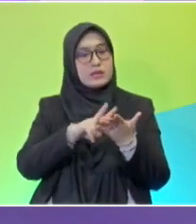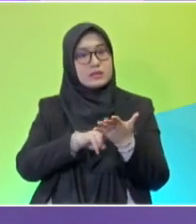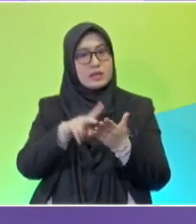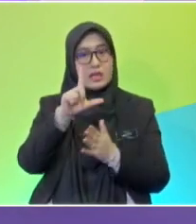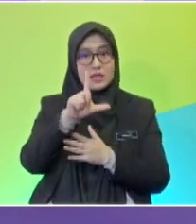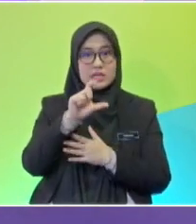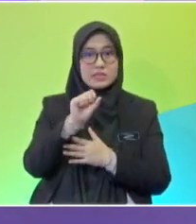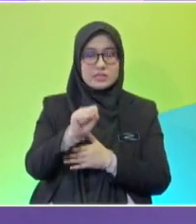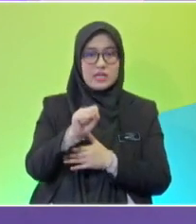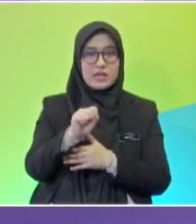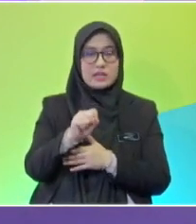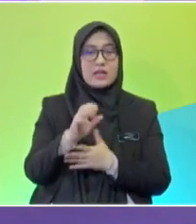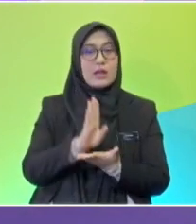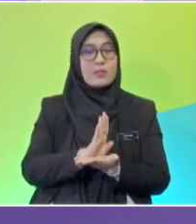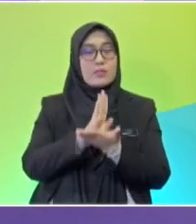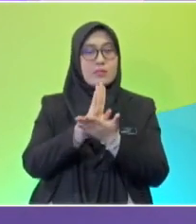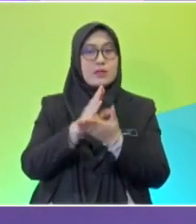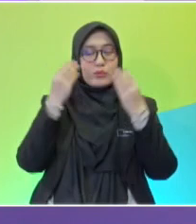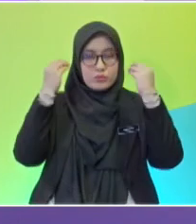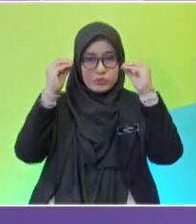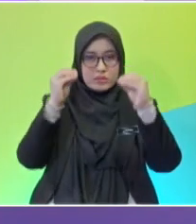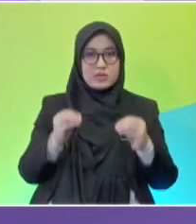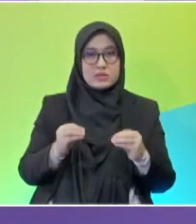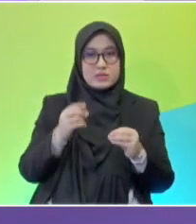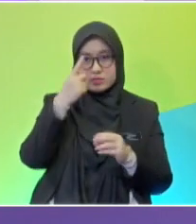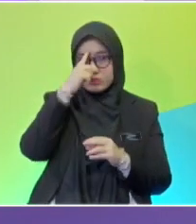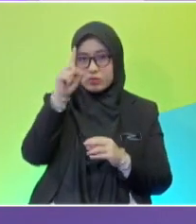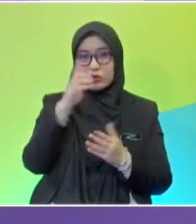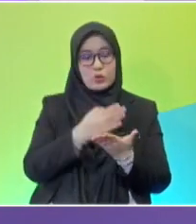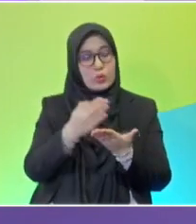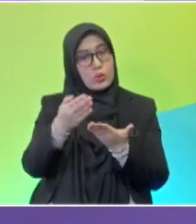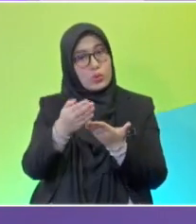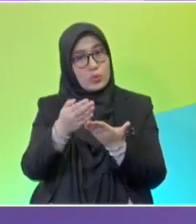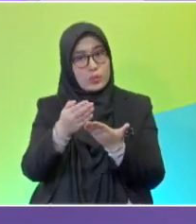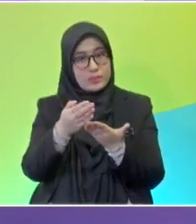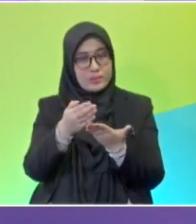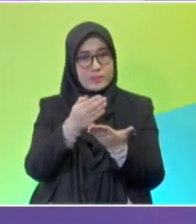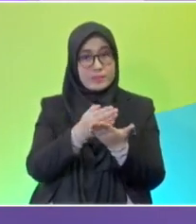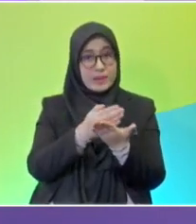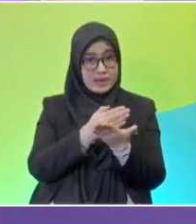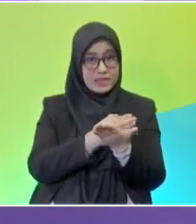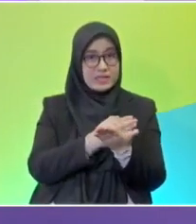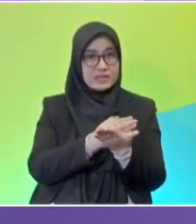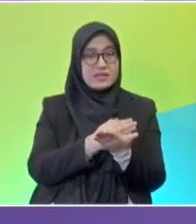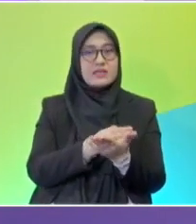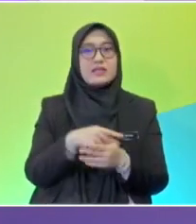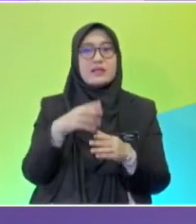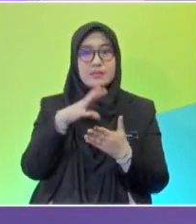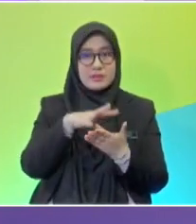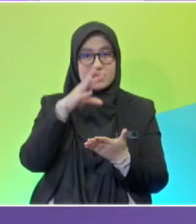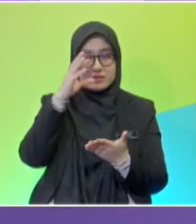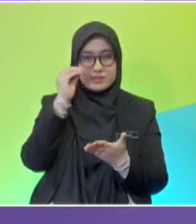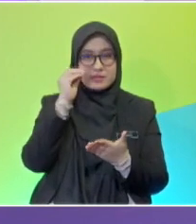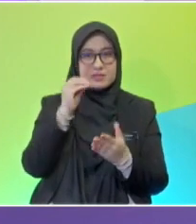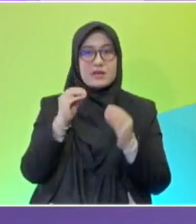to show the teachers out there how you can plan your lesson, and based on your learning objectives and your